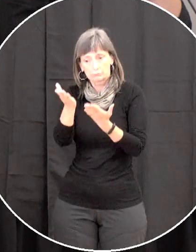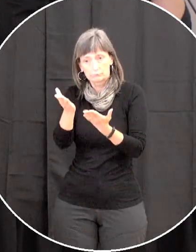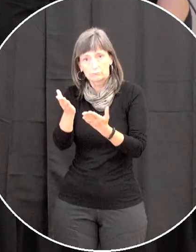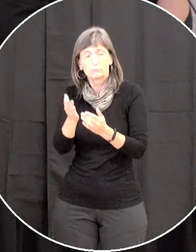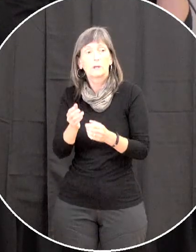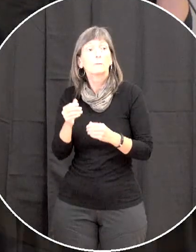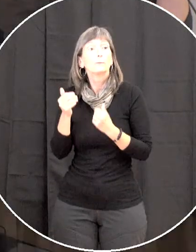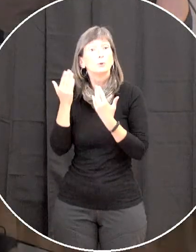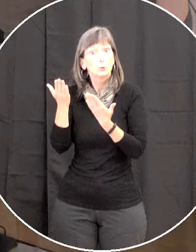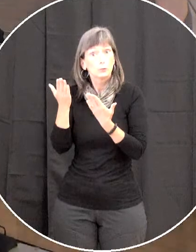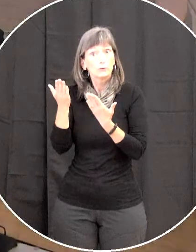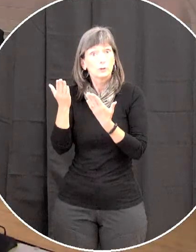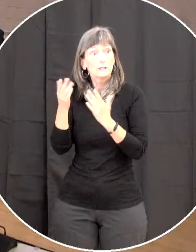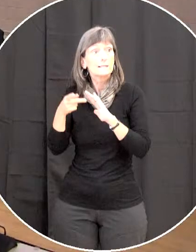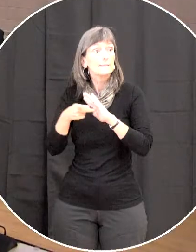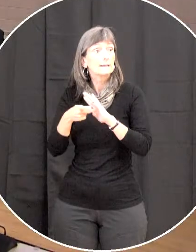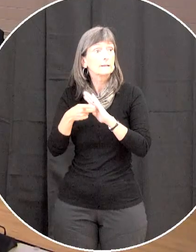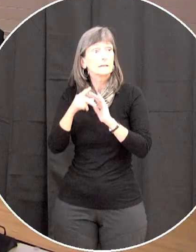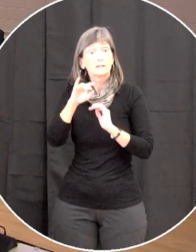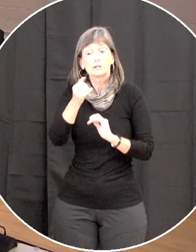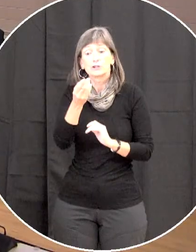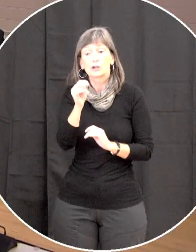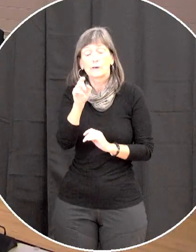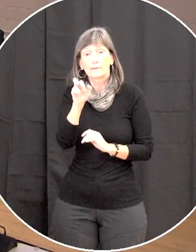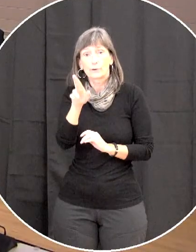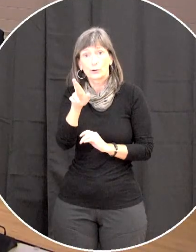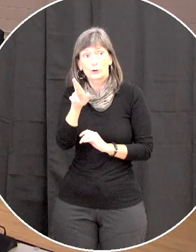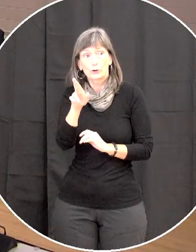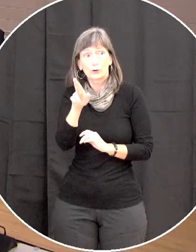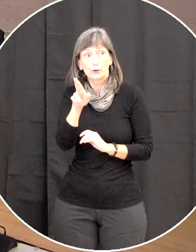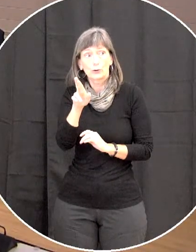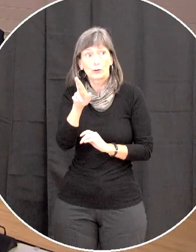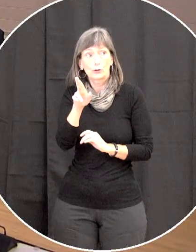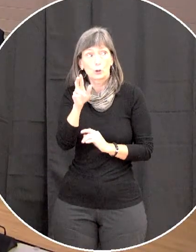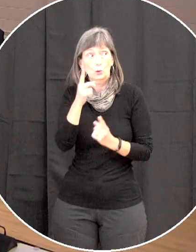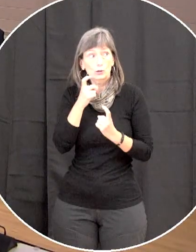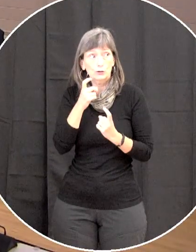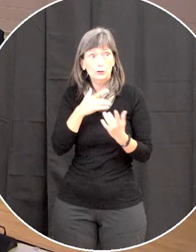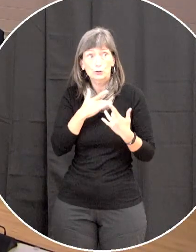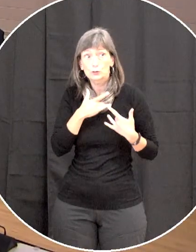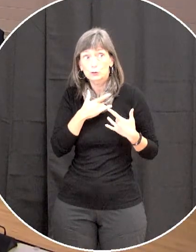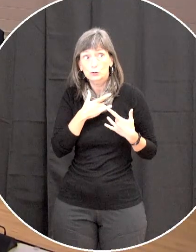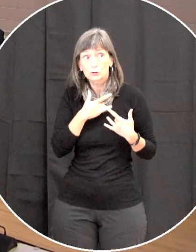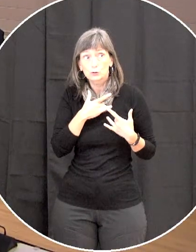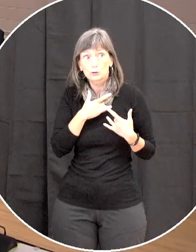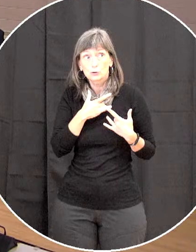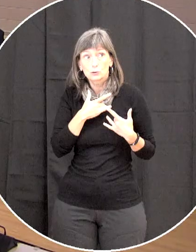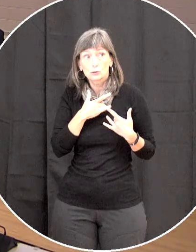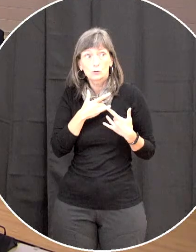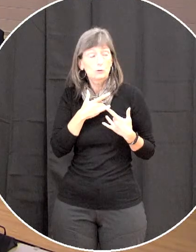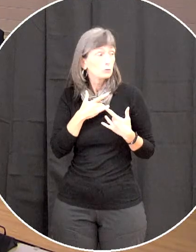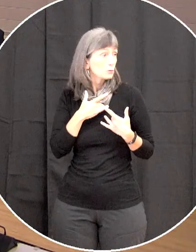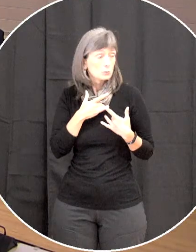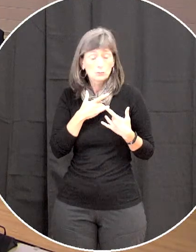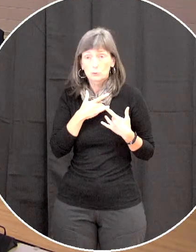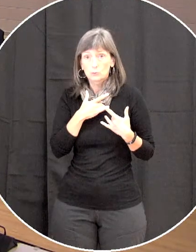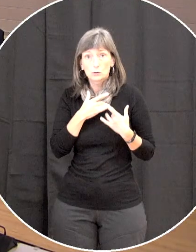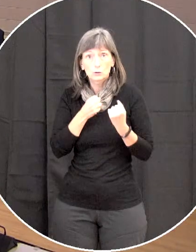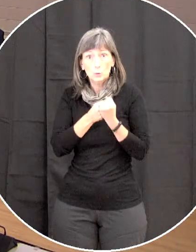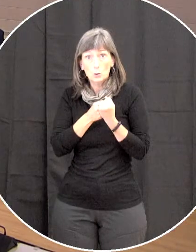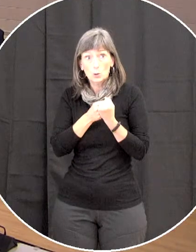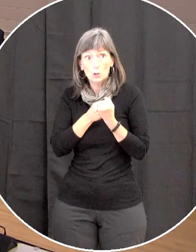moved. Seconder, Jennifer. All in favor, or any questions, concerns? Seeing none, hearing none. All in